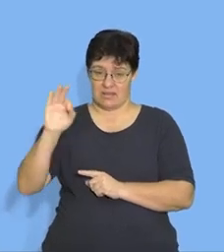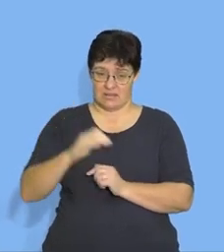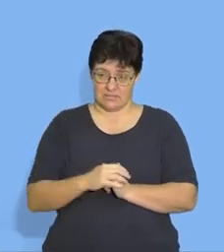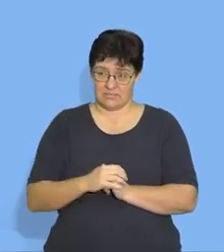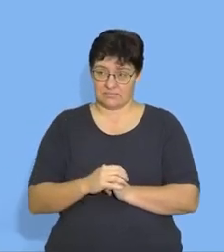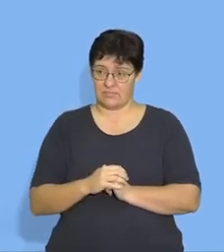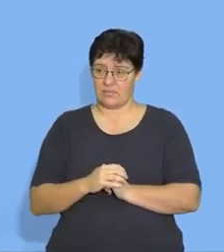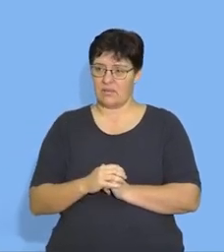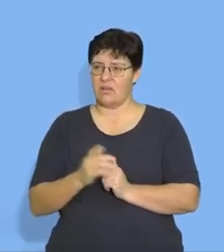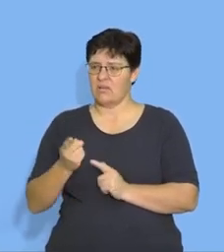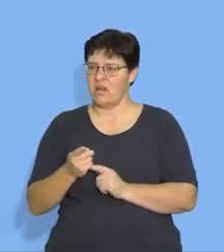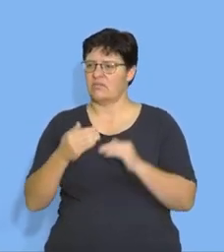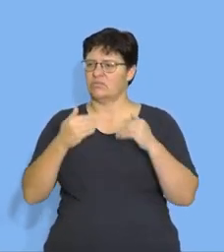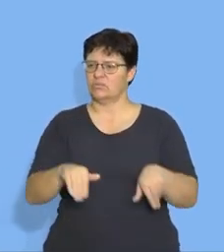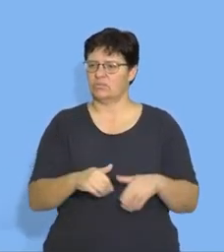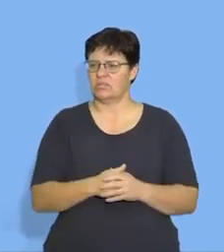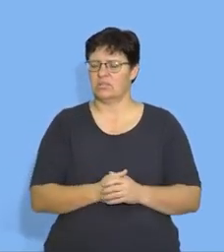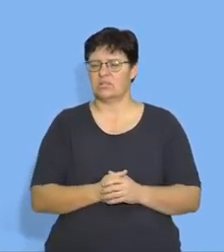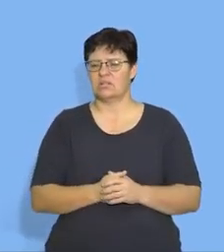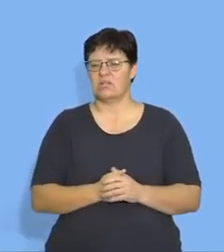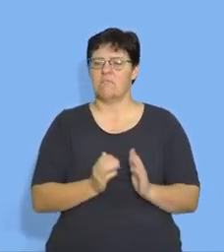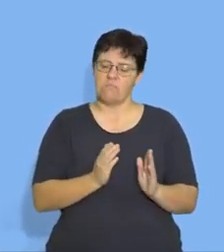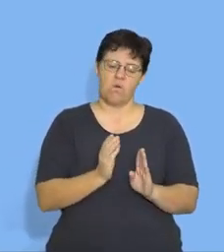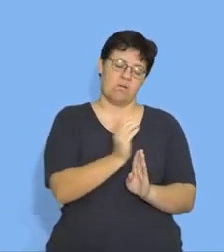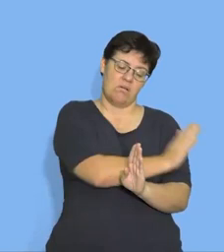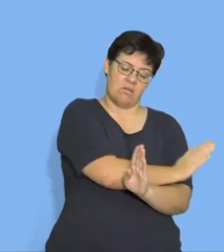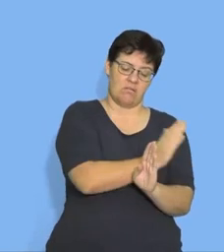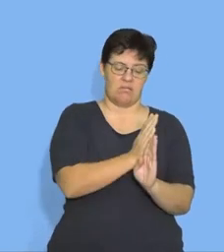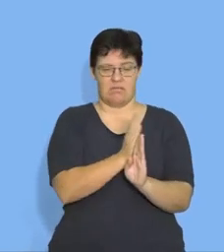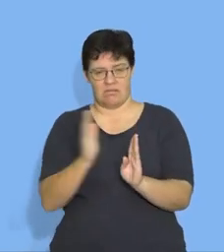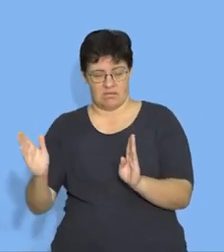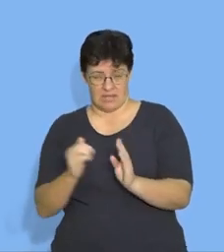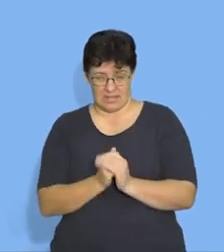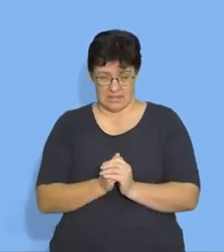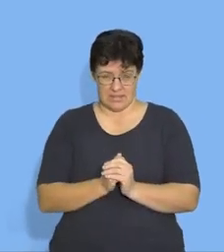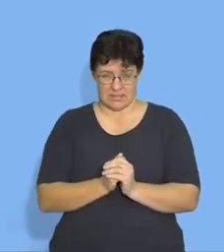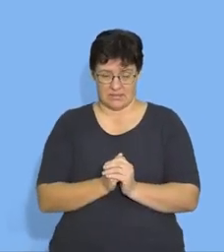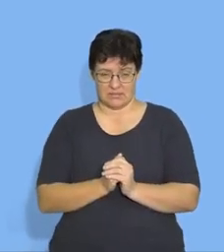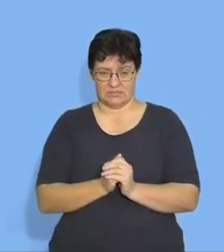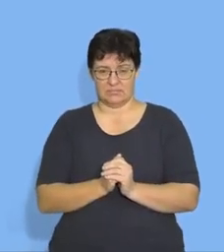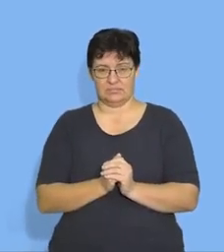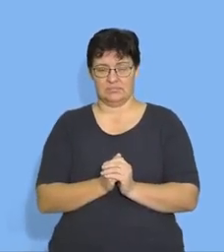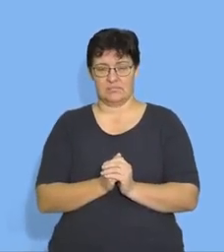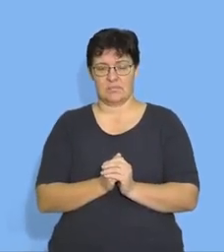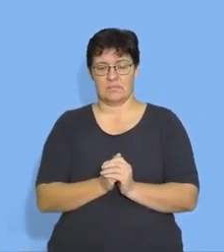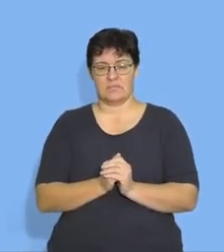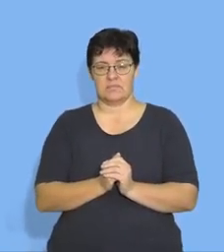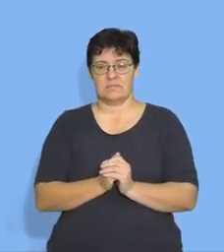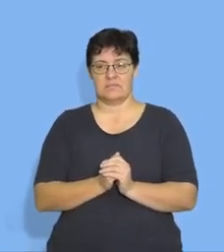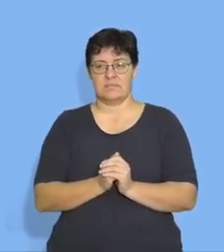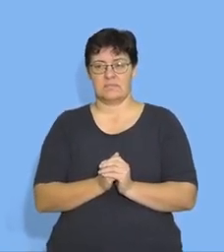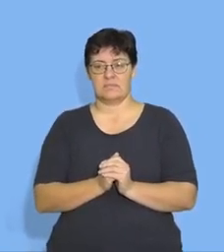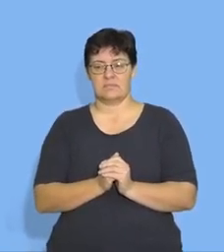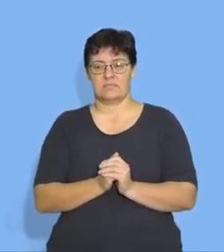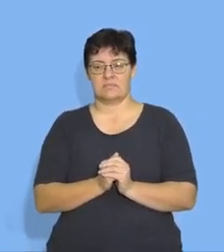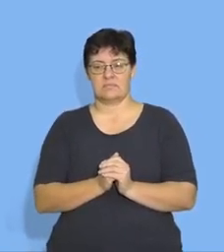7 is neutral, pH closer to 0, strong acid, closer to 14 is a strong base. Right. So in terms